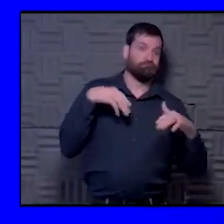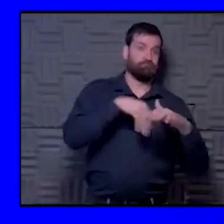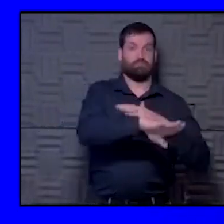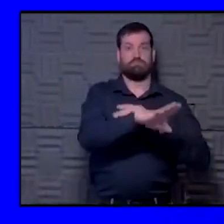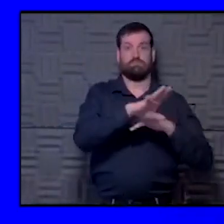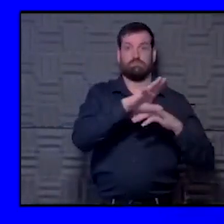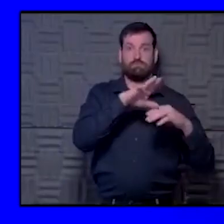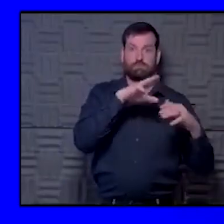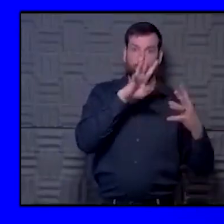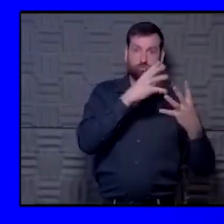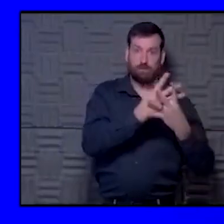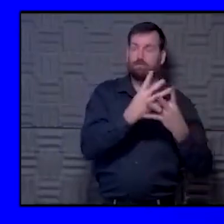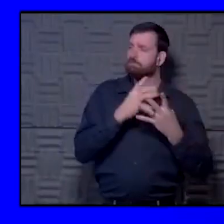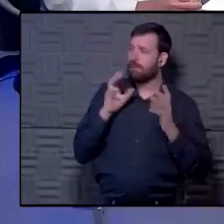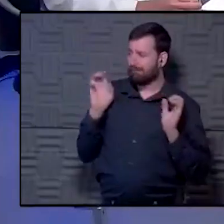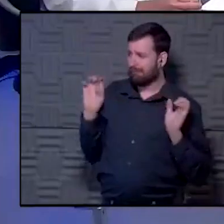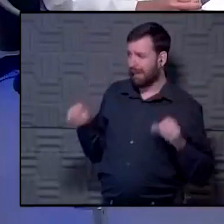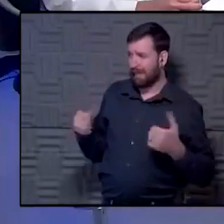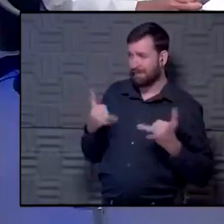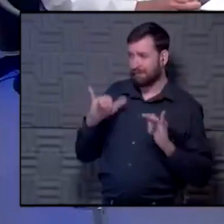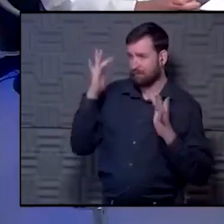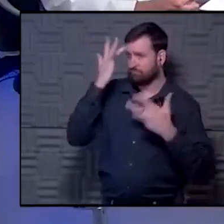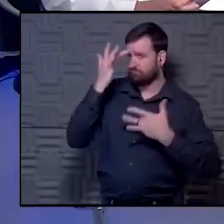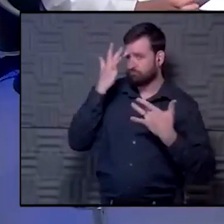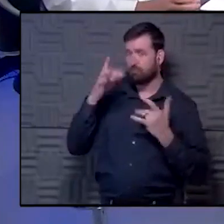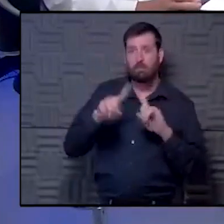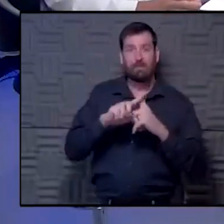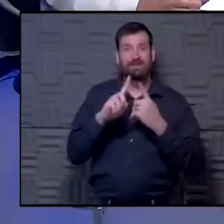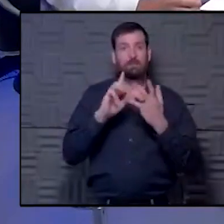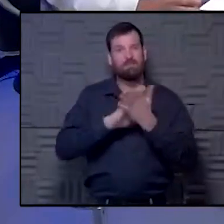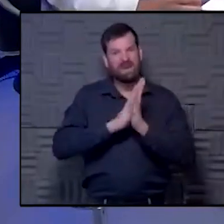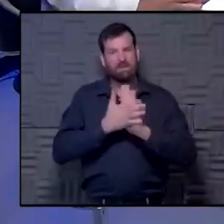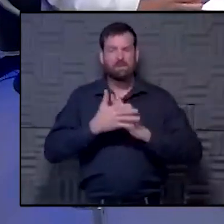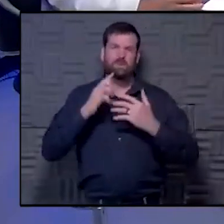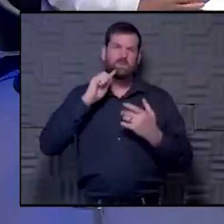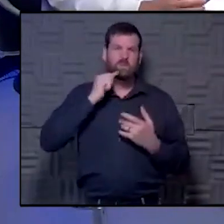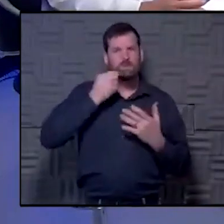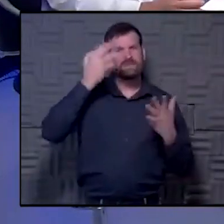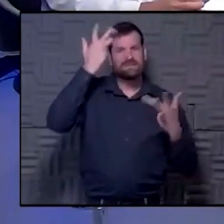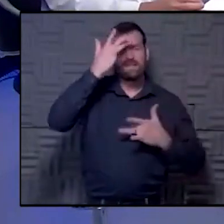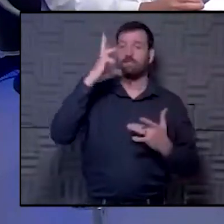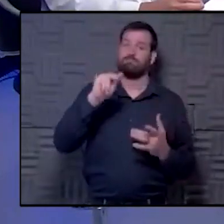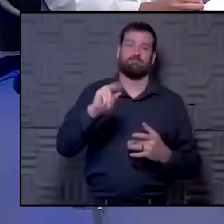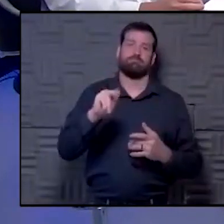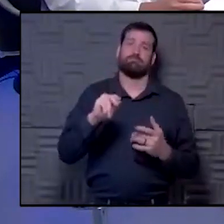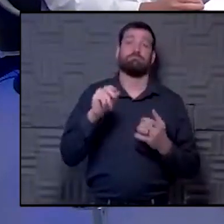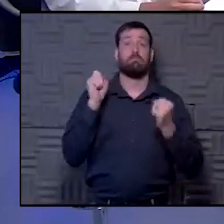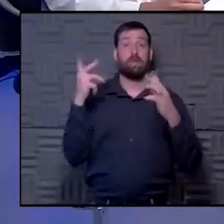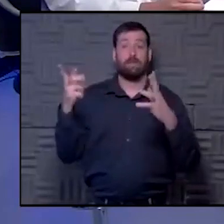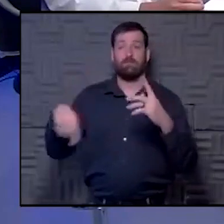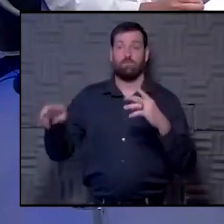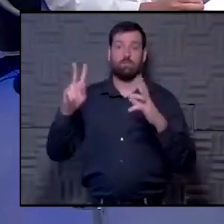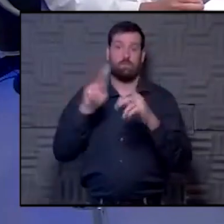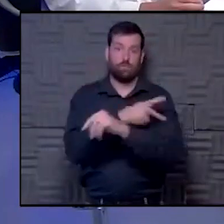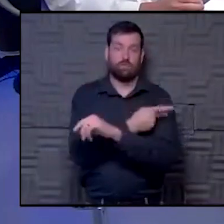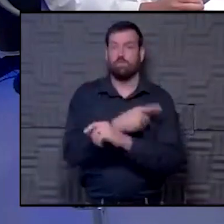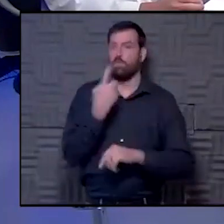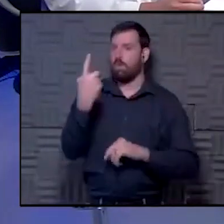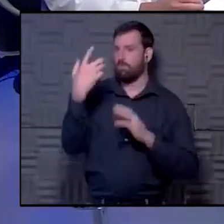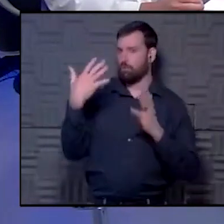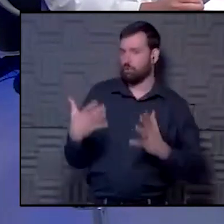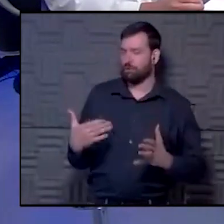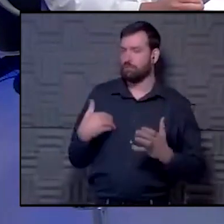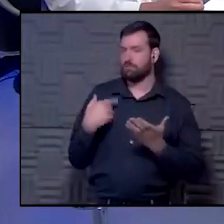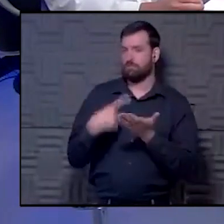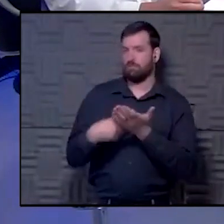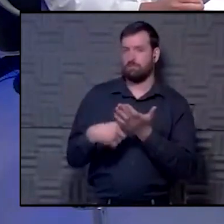screen. And you may still get it. It doesn't Right. mean you can't get it. That's It just means you're not exactly going to right. get sick. I think that's the key. And a lot of those patients, I mean, there's only been one person that we